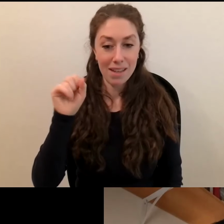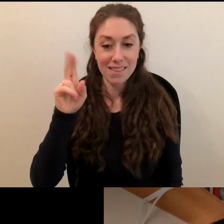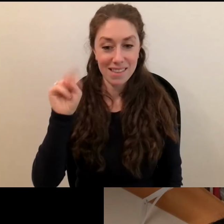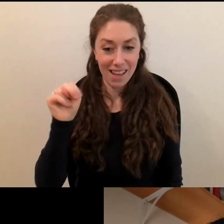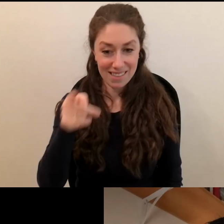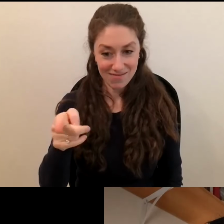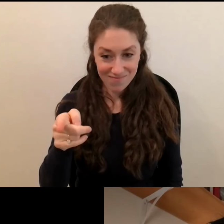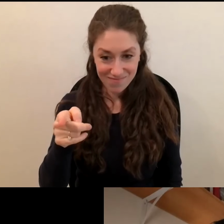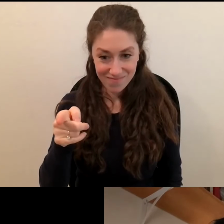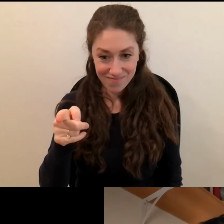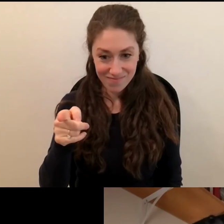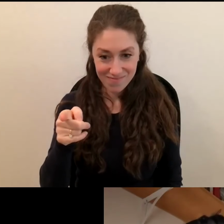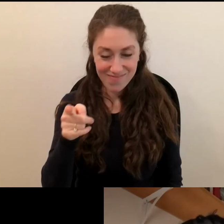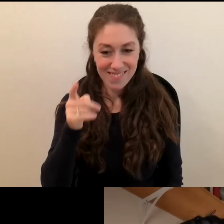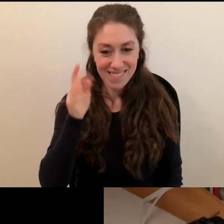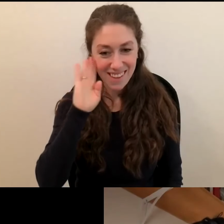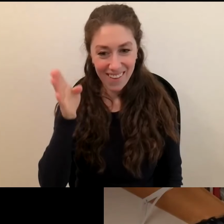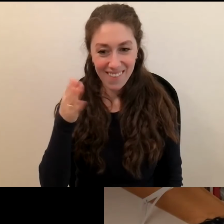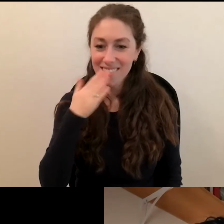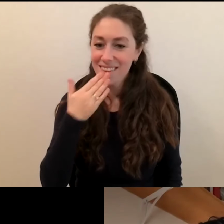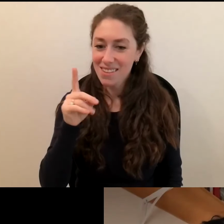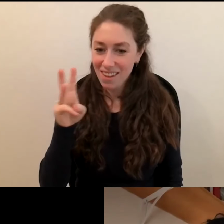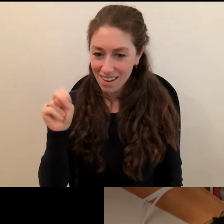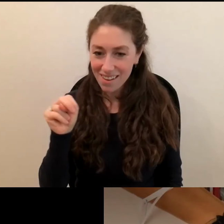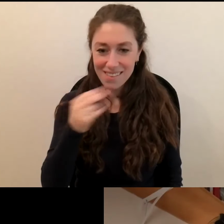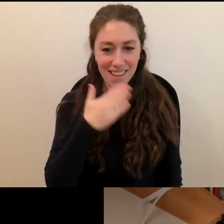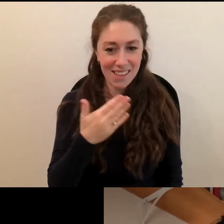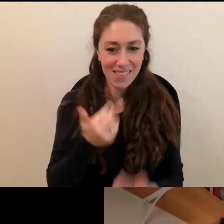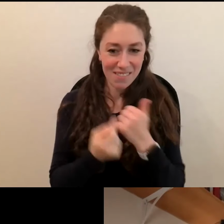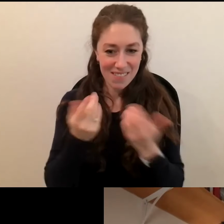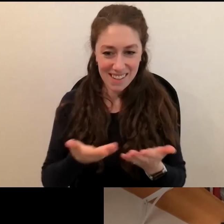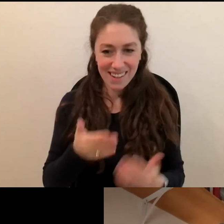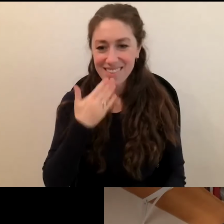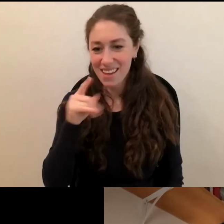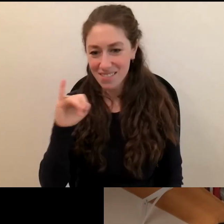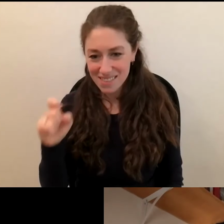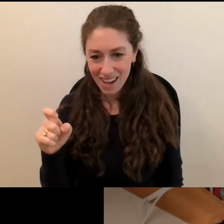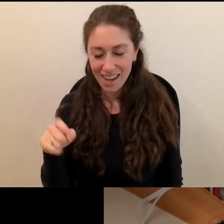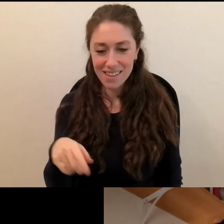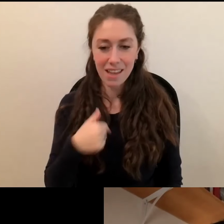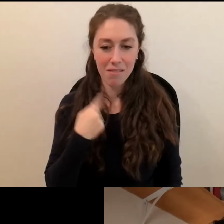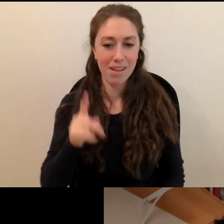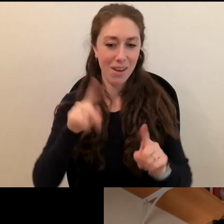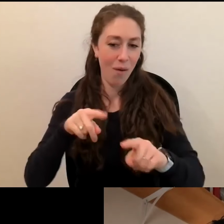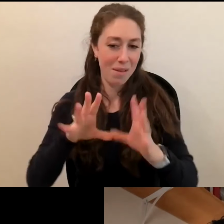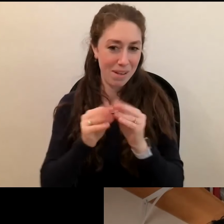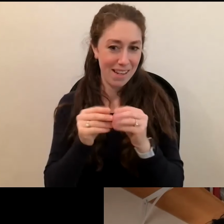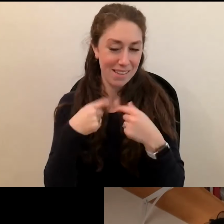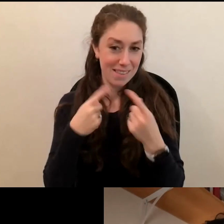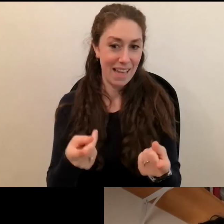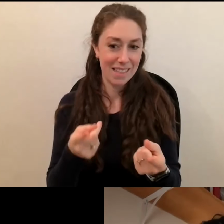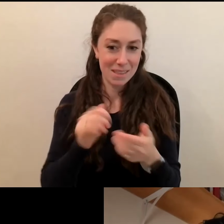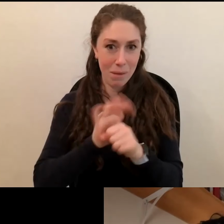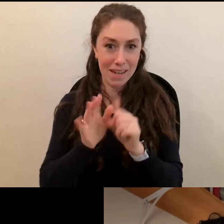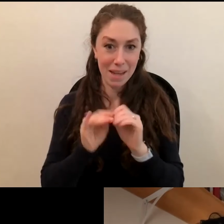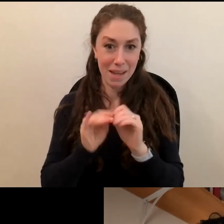Association. Thanks, Dawn. Thanks everybody at BAVAC. Thanks, Jax. I've been attending these meetings since the